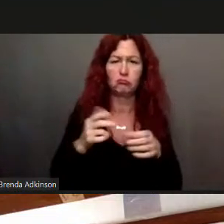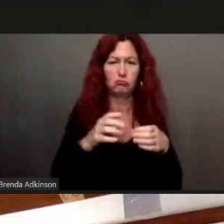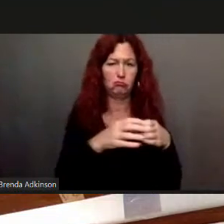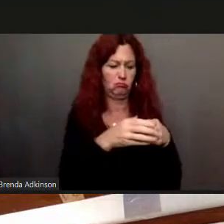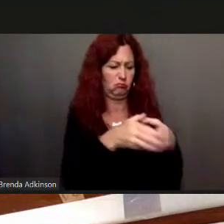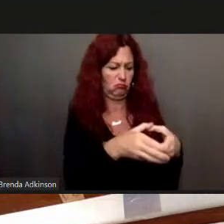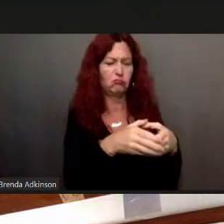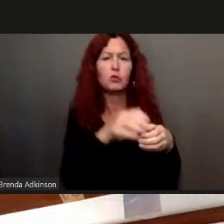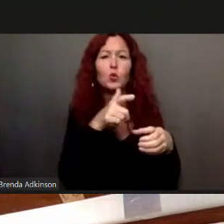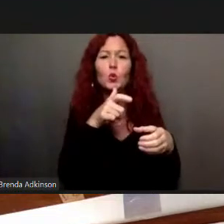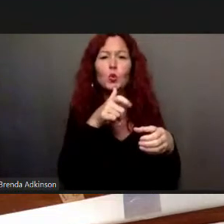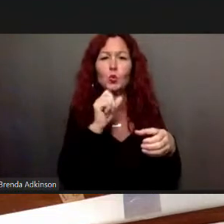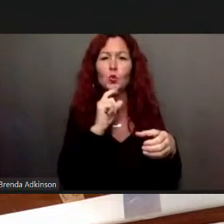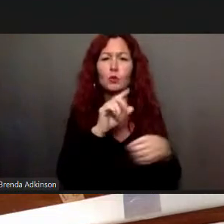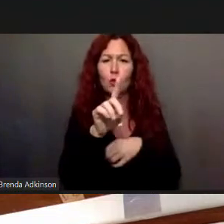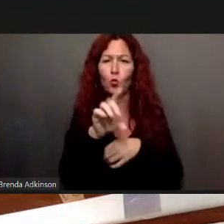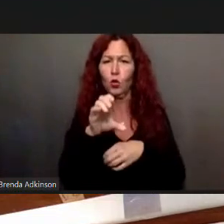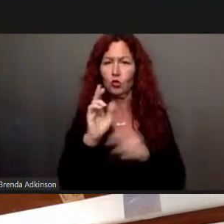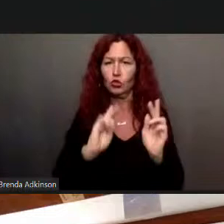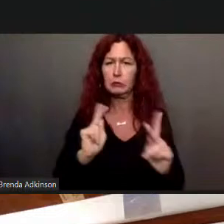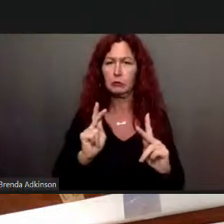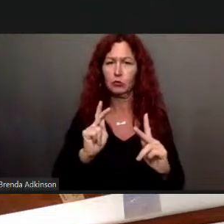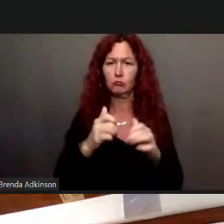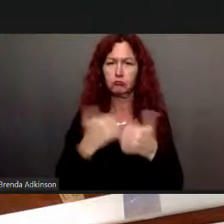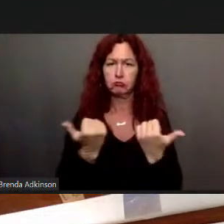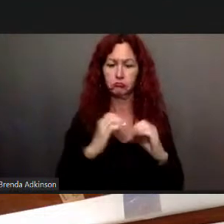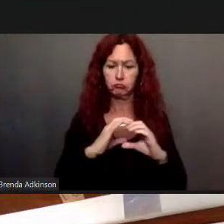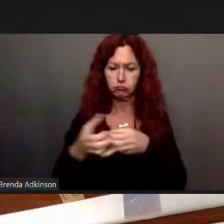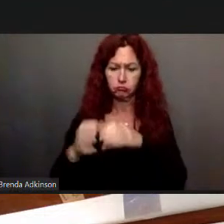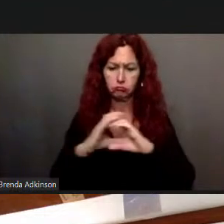100 people to make up the surge team?